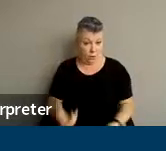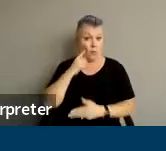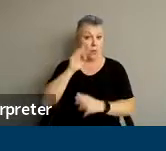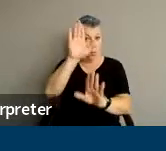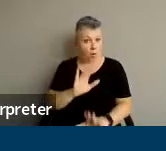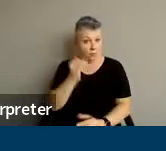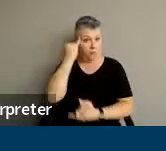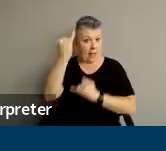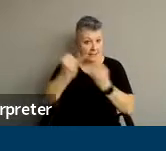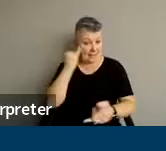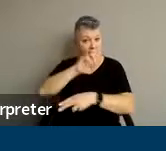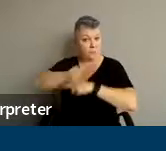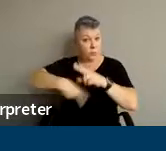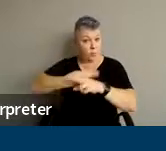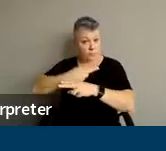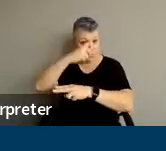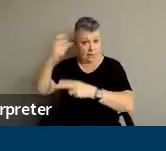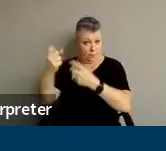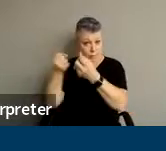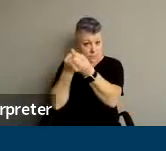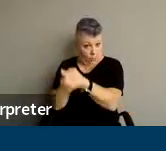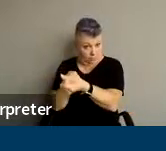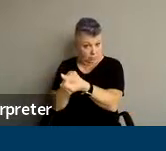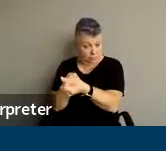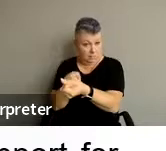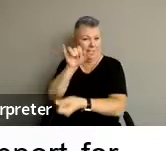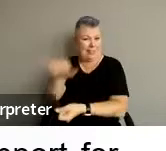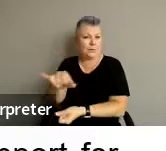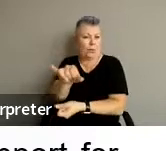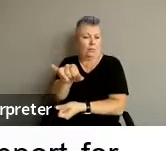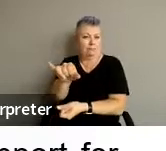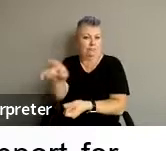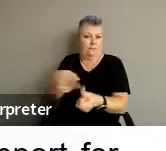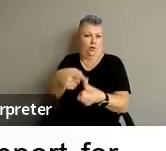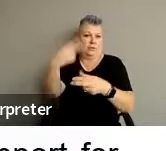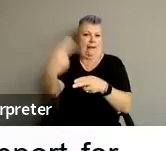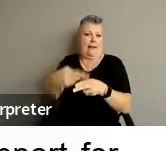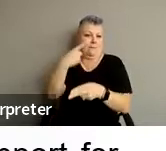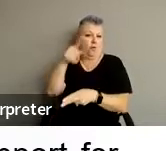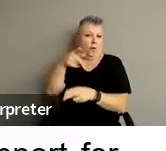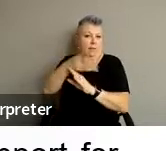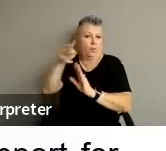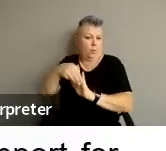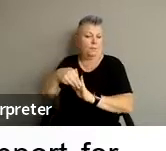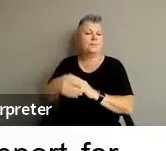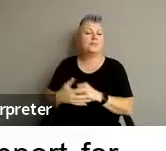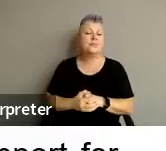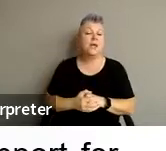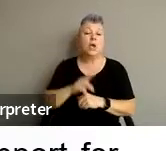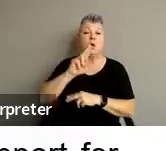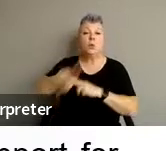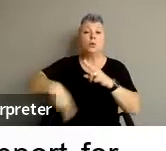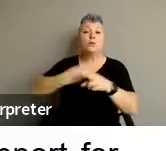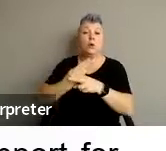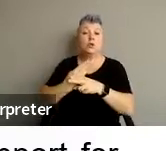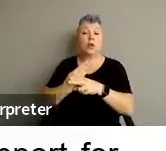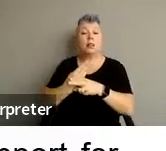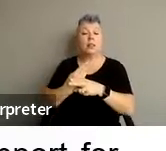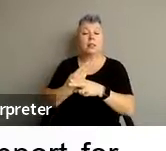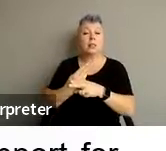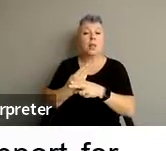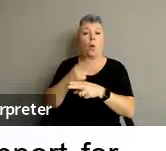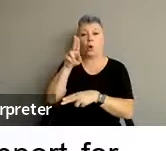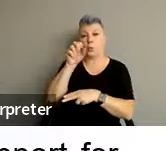universal summer supports, that's what we originally called it. So Universal, or what we refer to